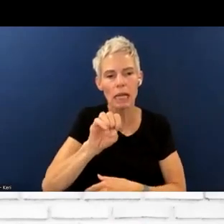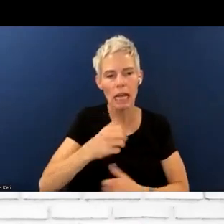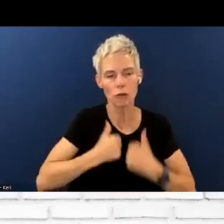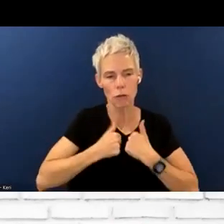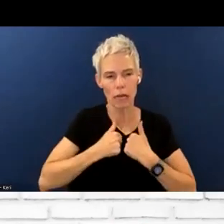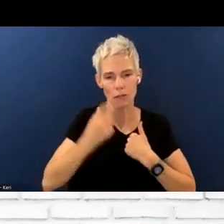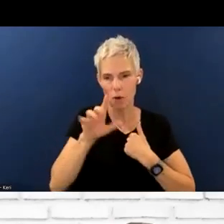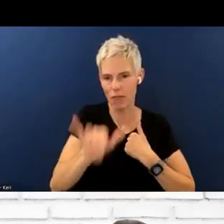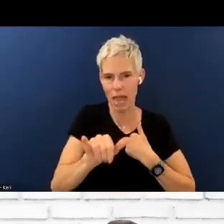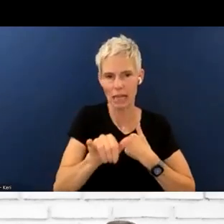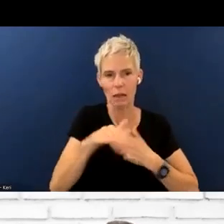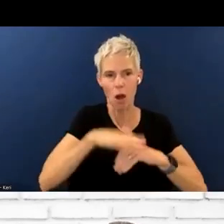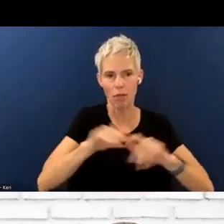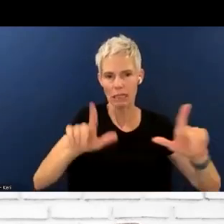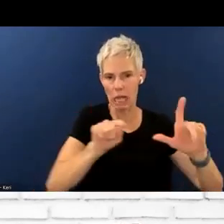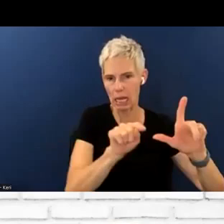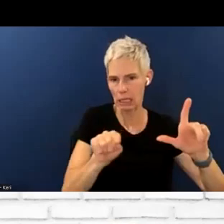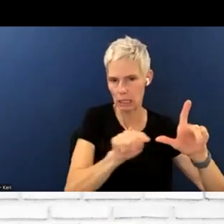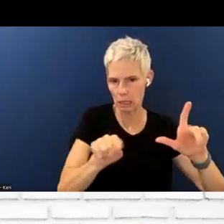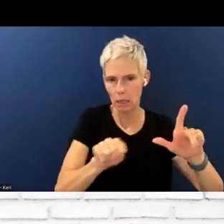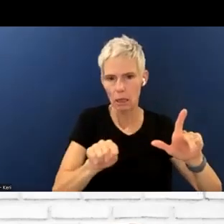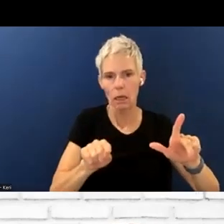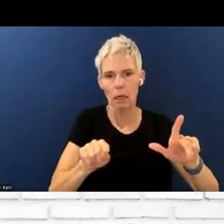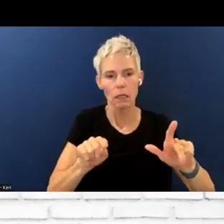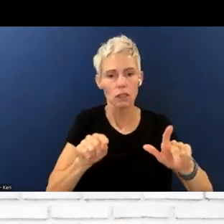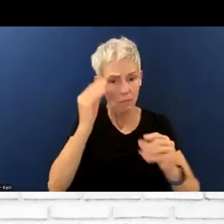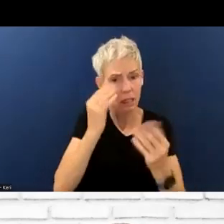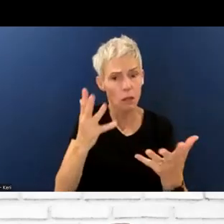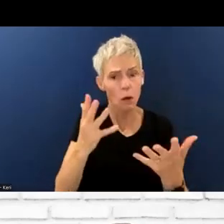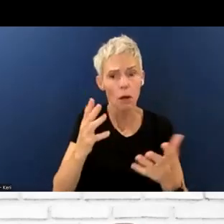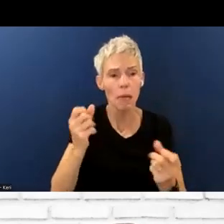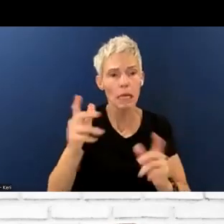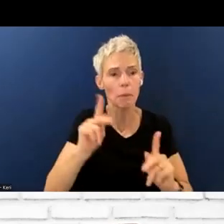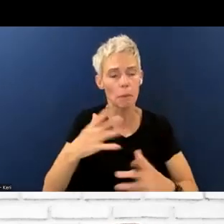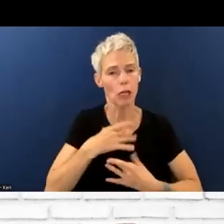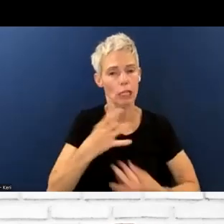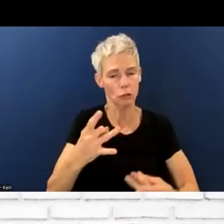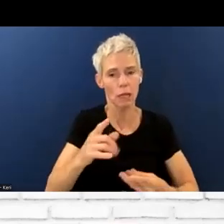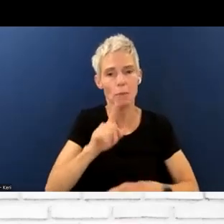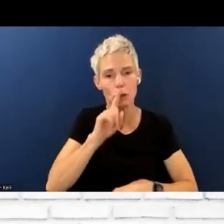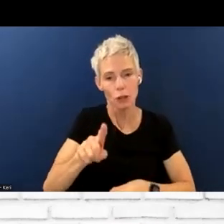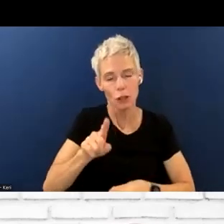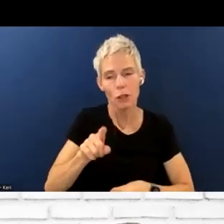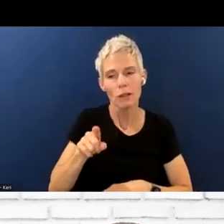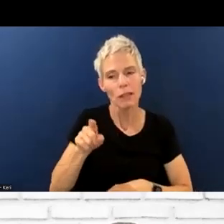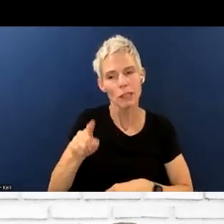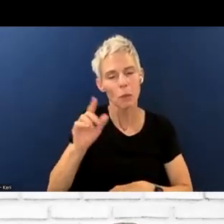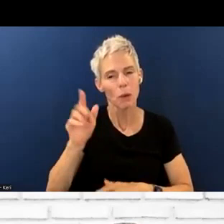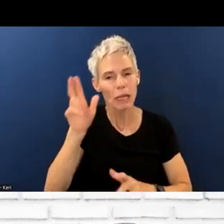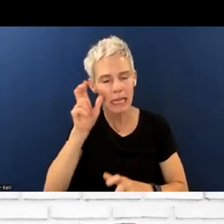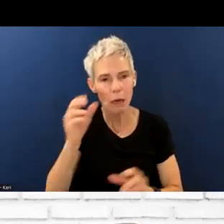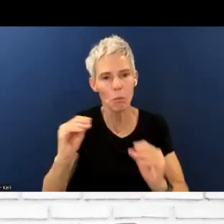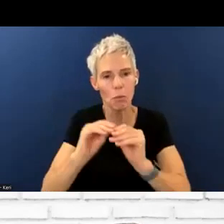to really acknowledge that there's a lot of interest, and I'm sure she'll be hearing a lot more. So thank you, Stephanie, for bringing her